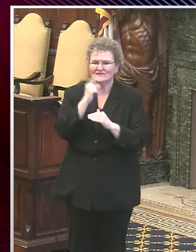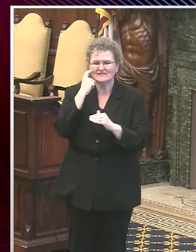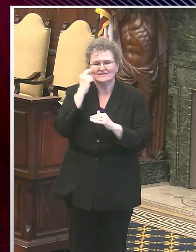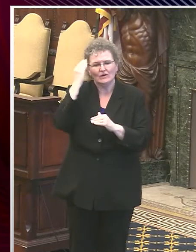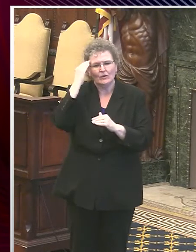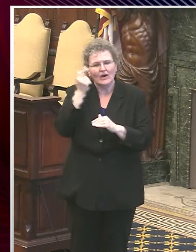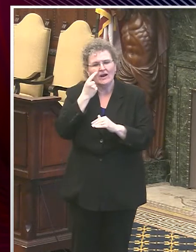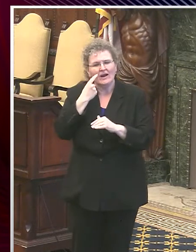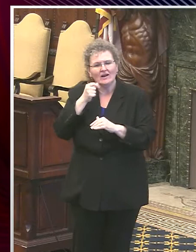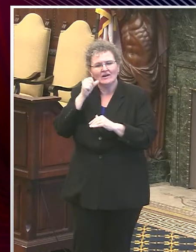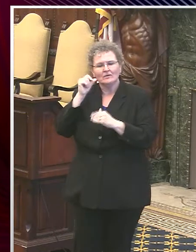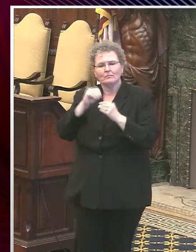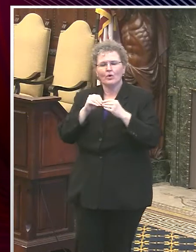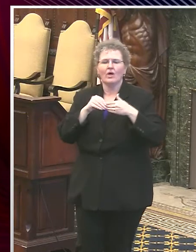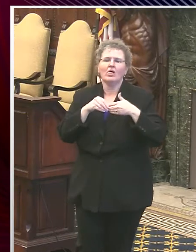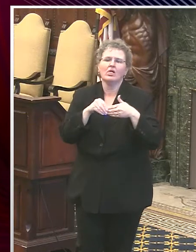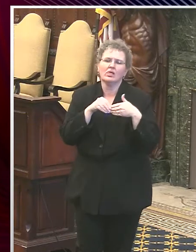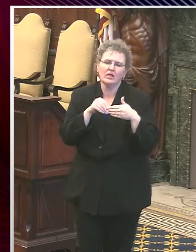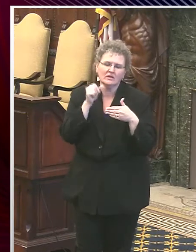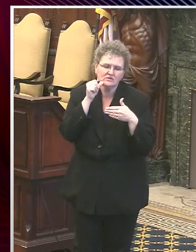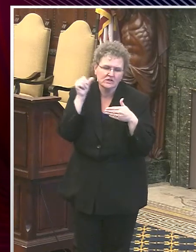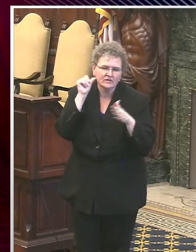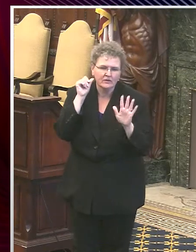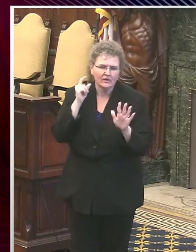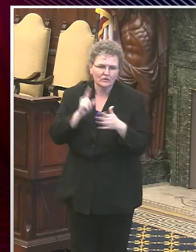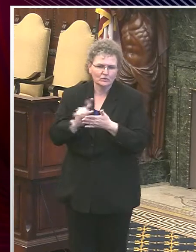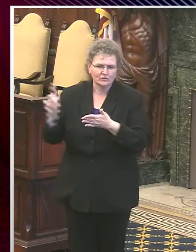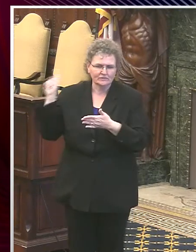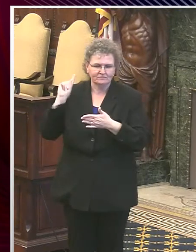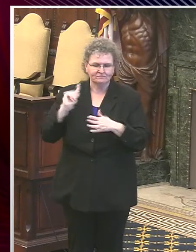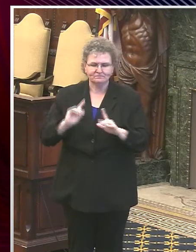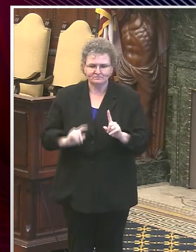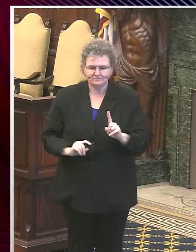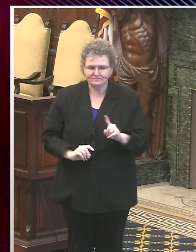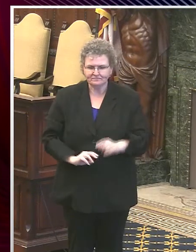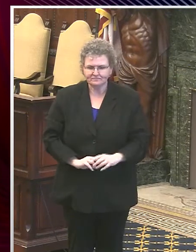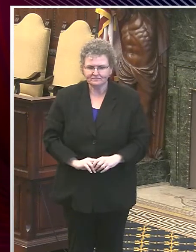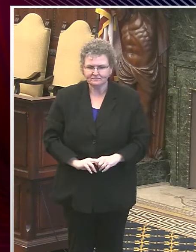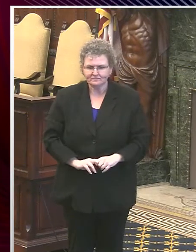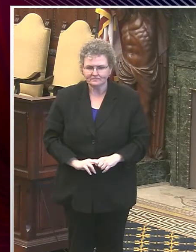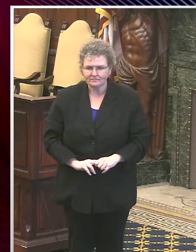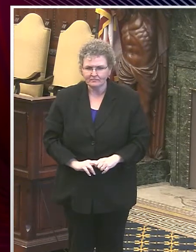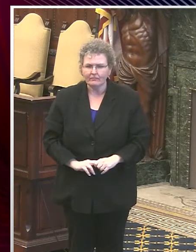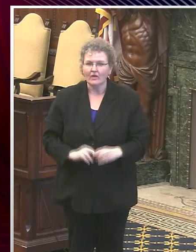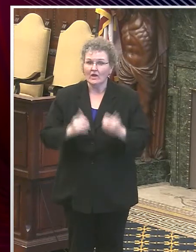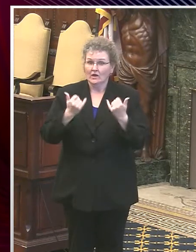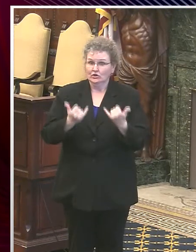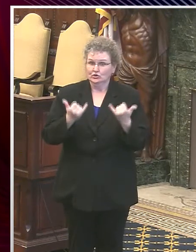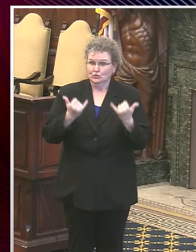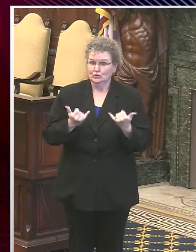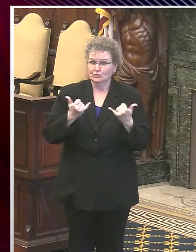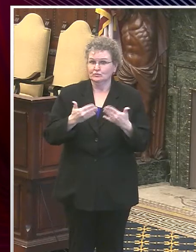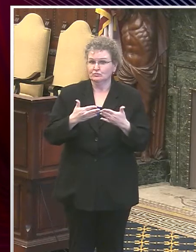restrictions that we put in place during the peak of the epidemic last winter. In general, we became more consistent with the state of